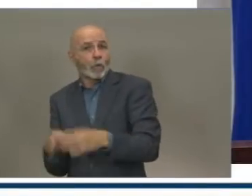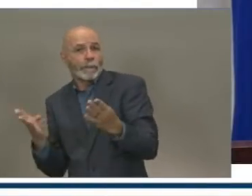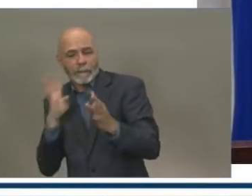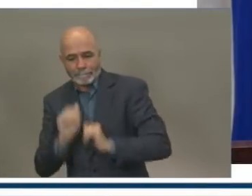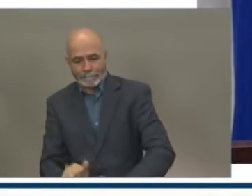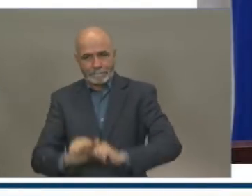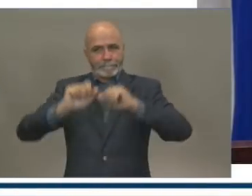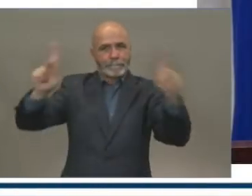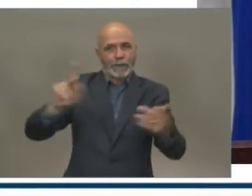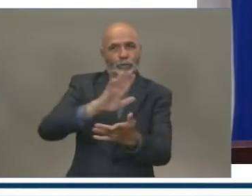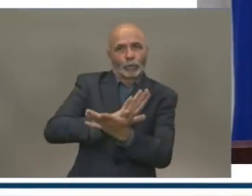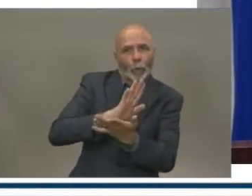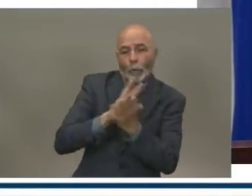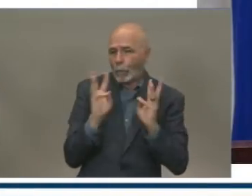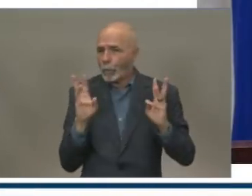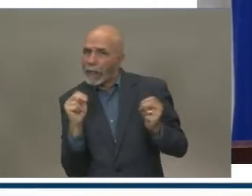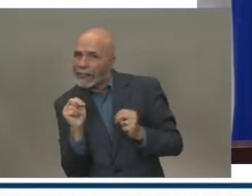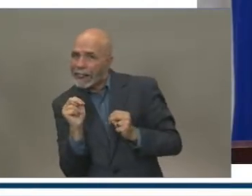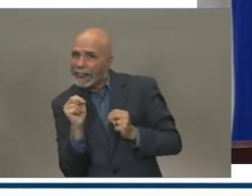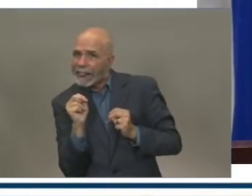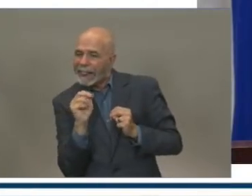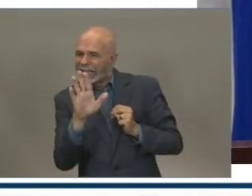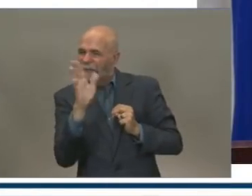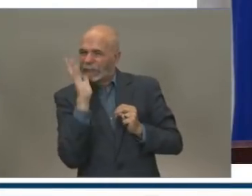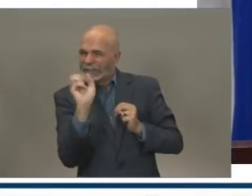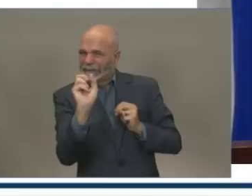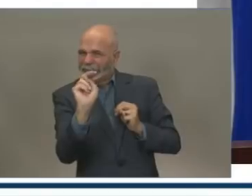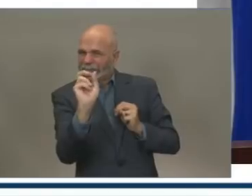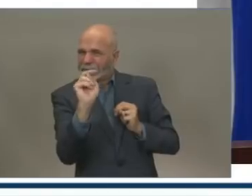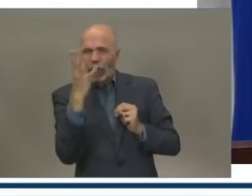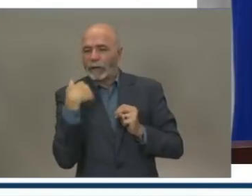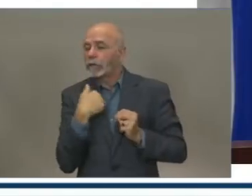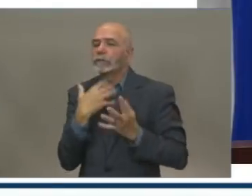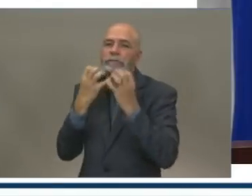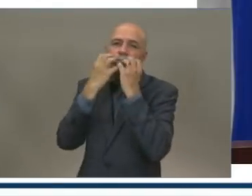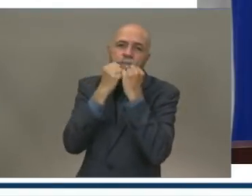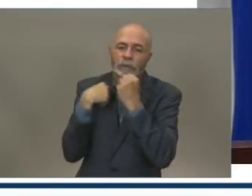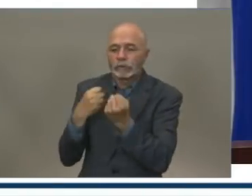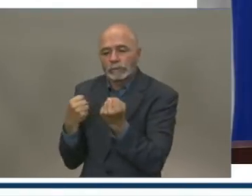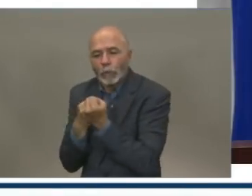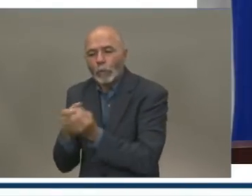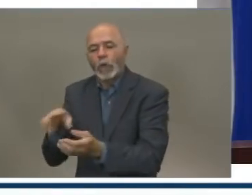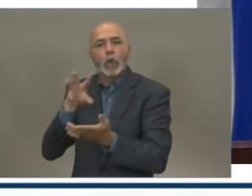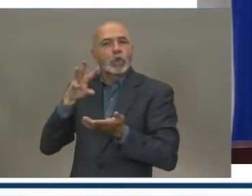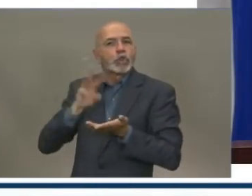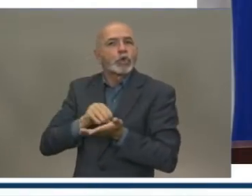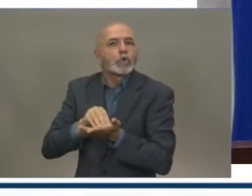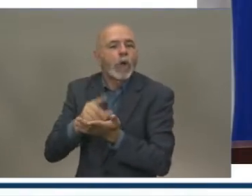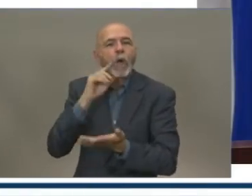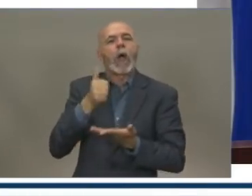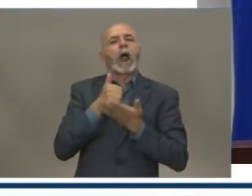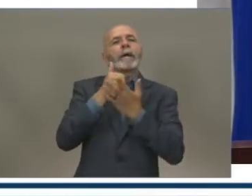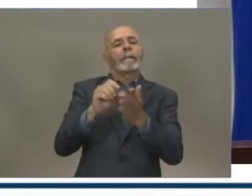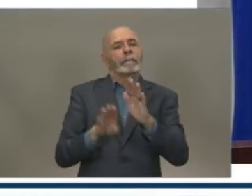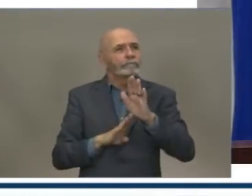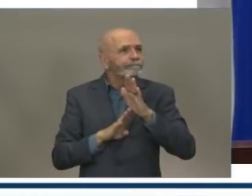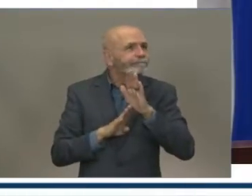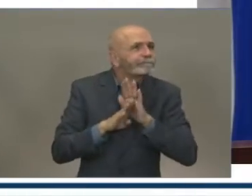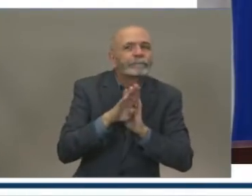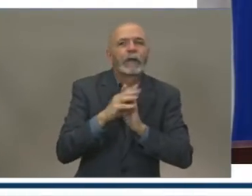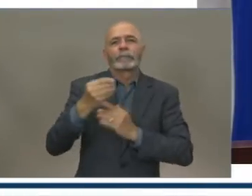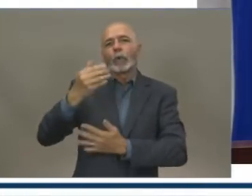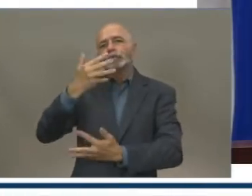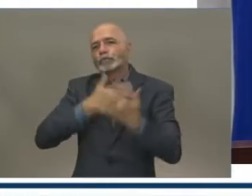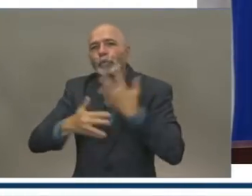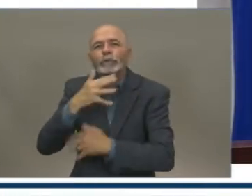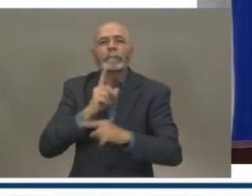as possible, not only to support children's learning, but also to provide social and developmental supports that these children